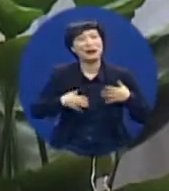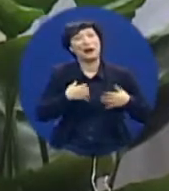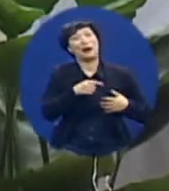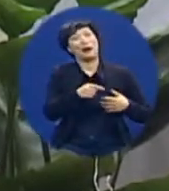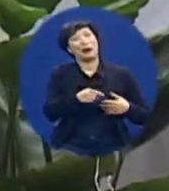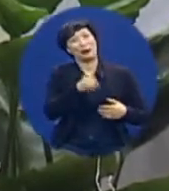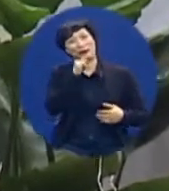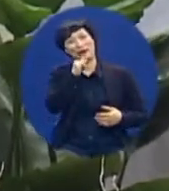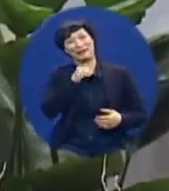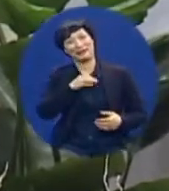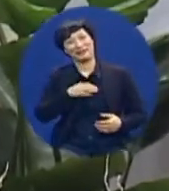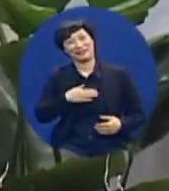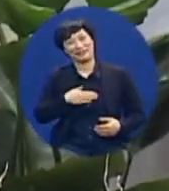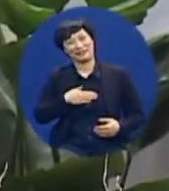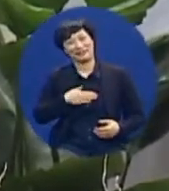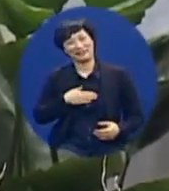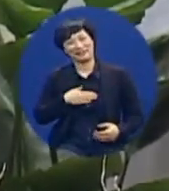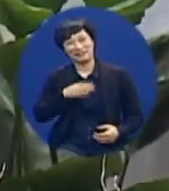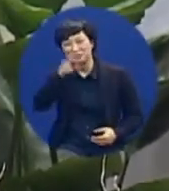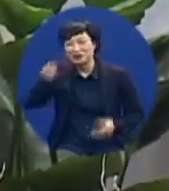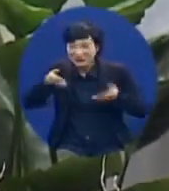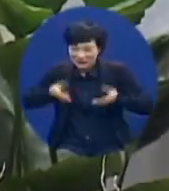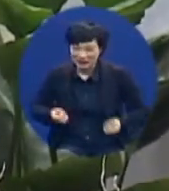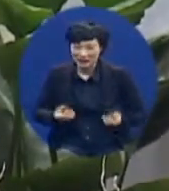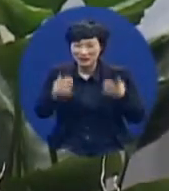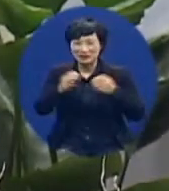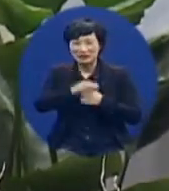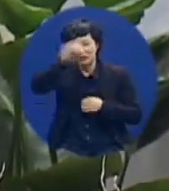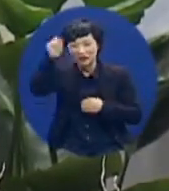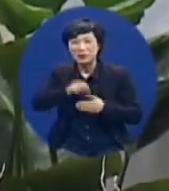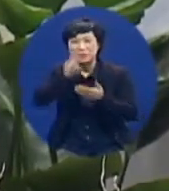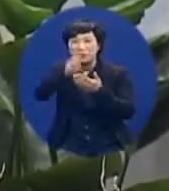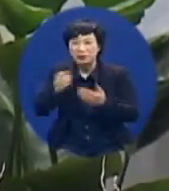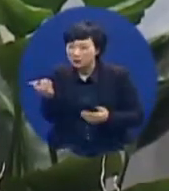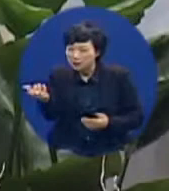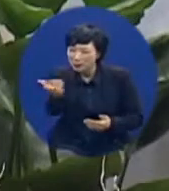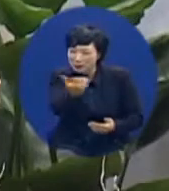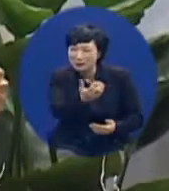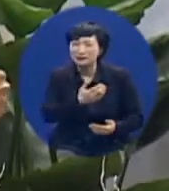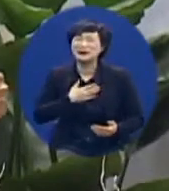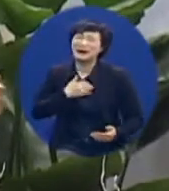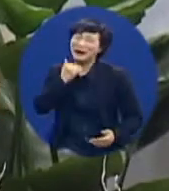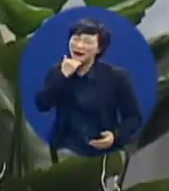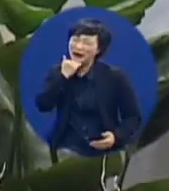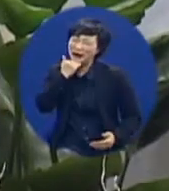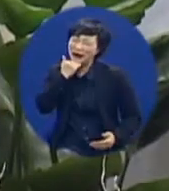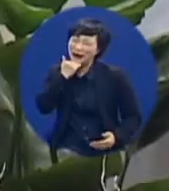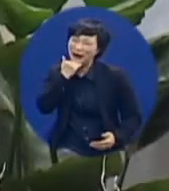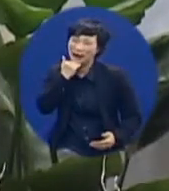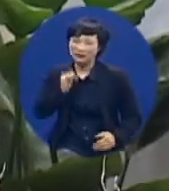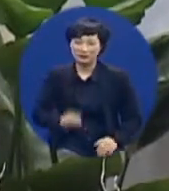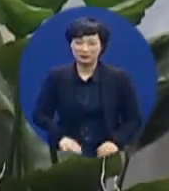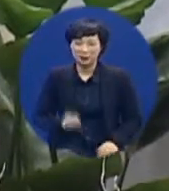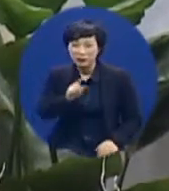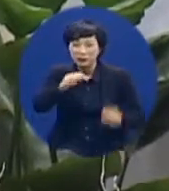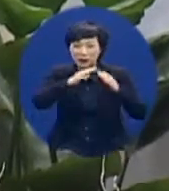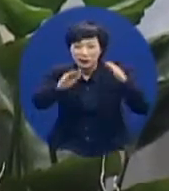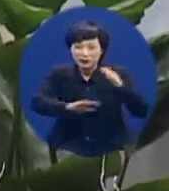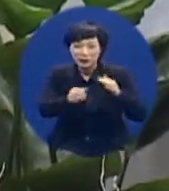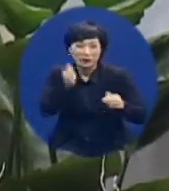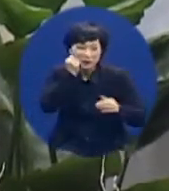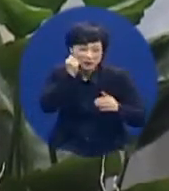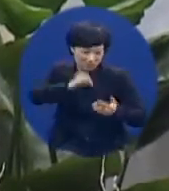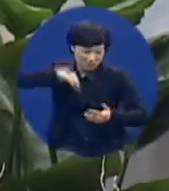porridge. So I longed to go carol singing so much. In another house, they gave us a bag